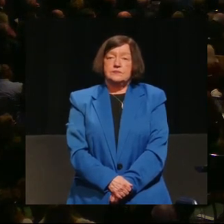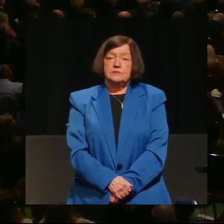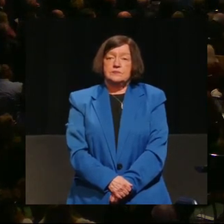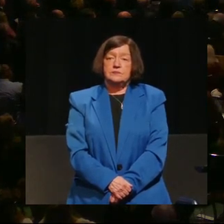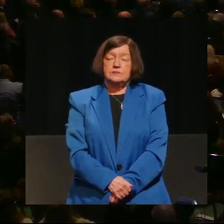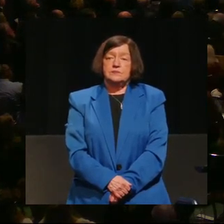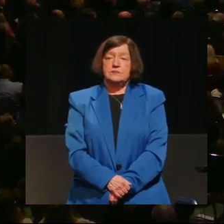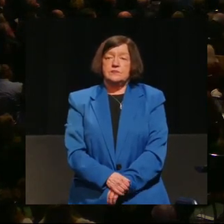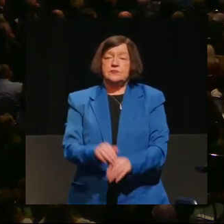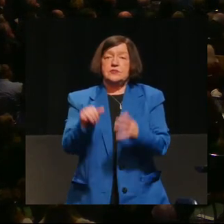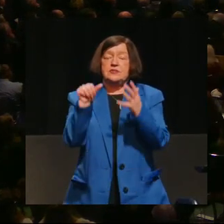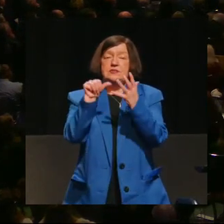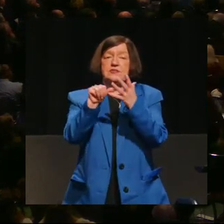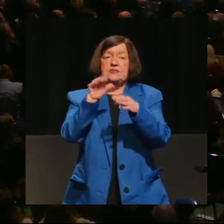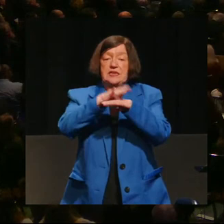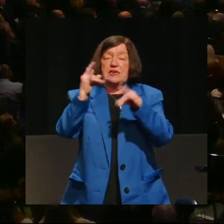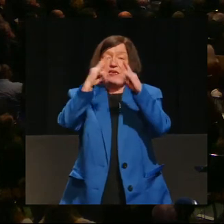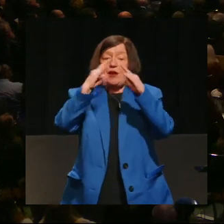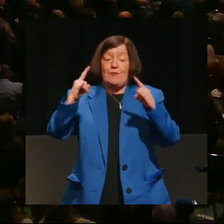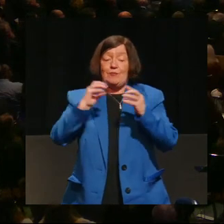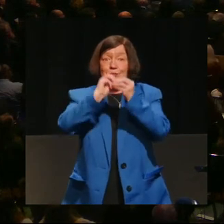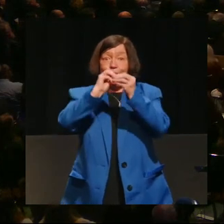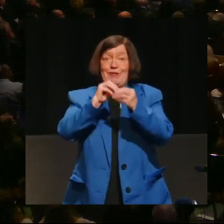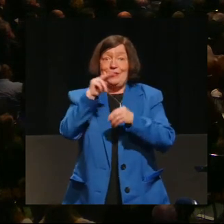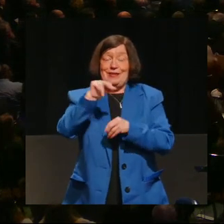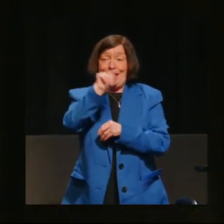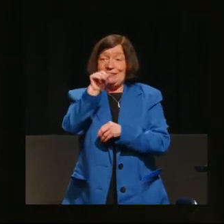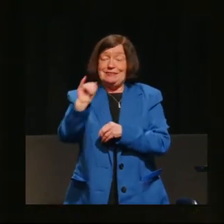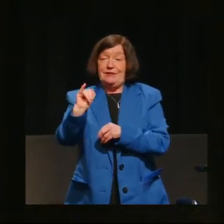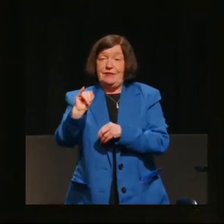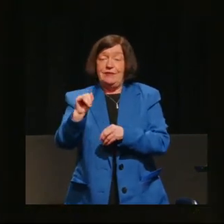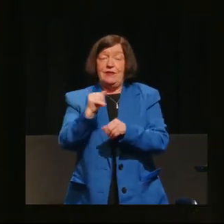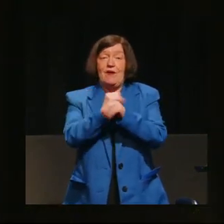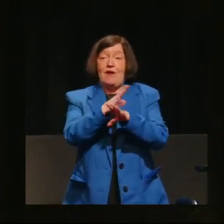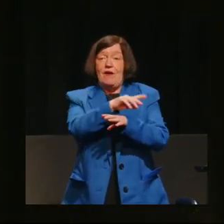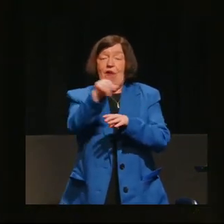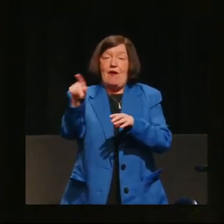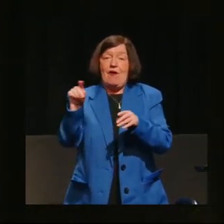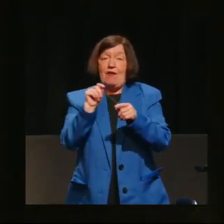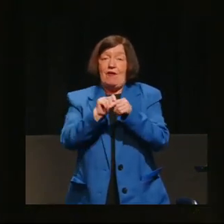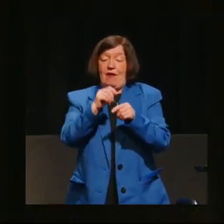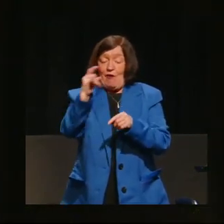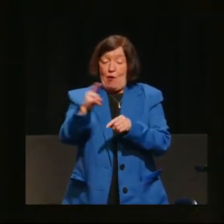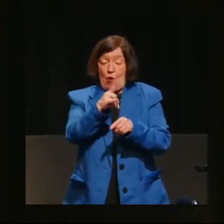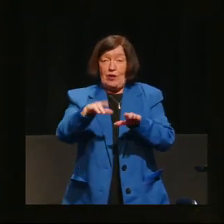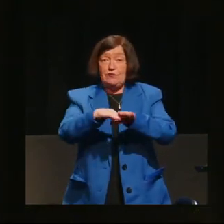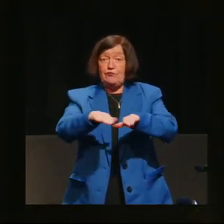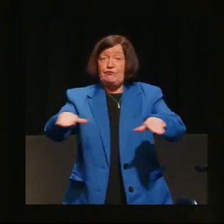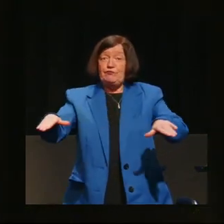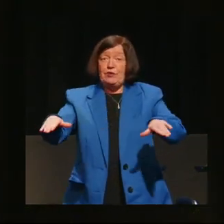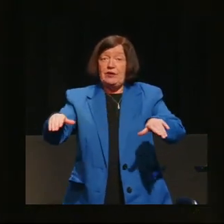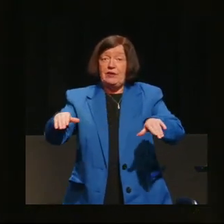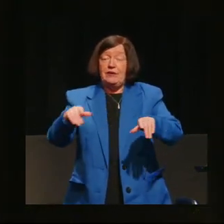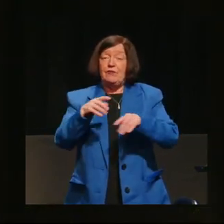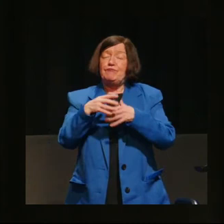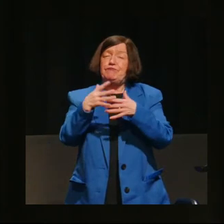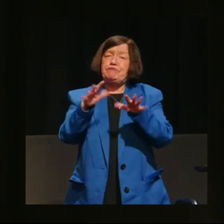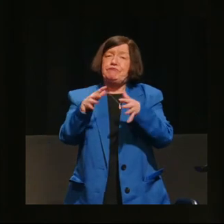Six death camps were created by the Nazis, all of them on Polish soil, where